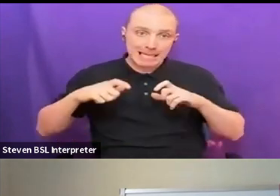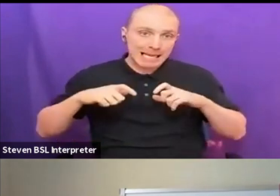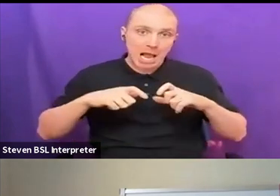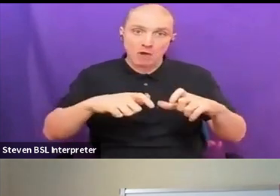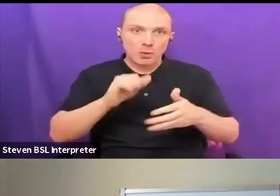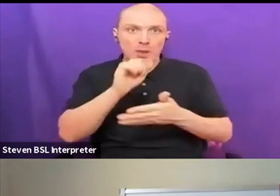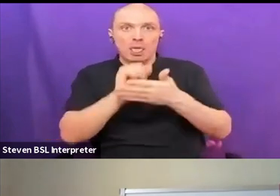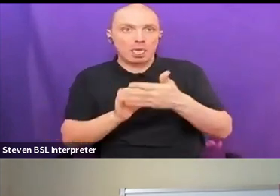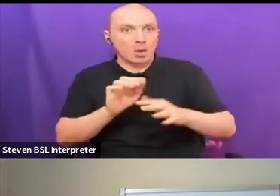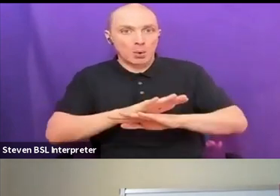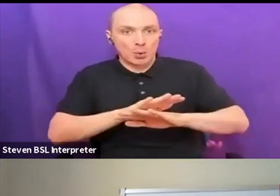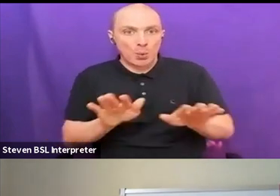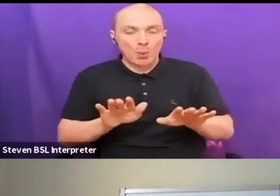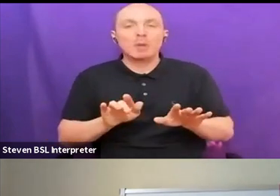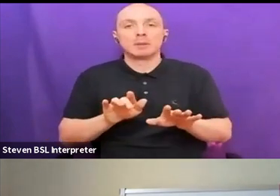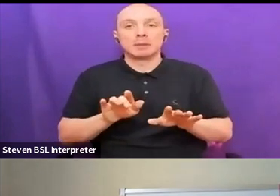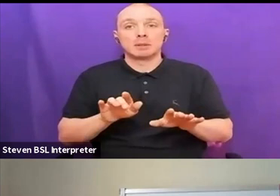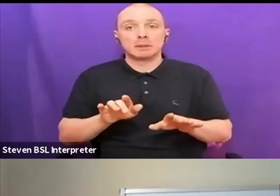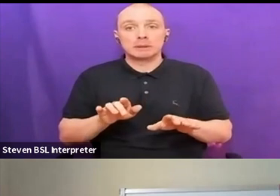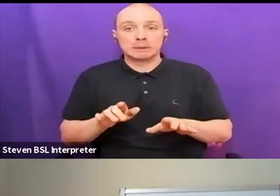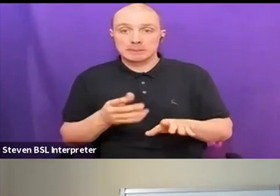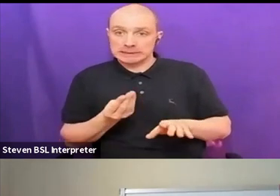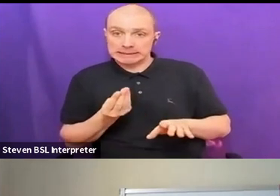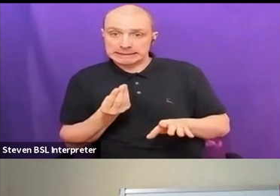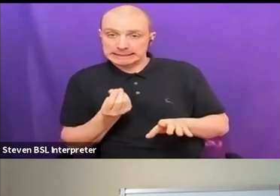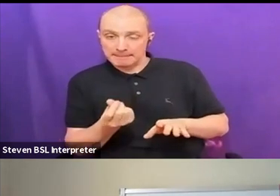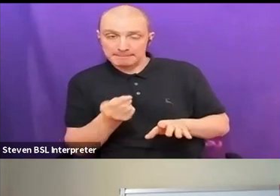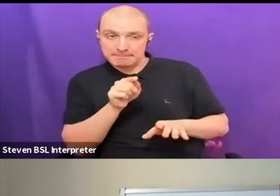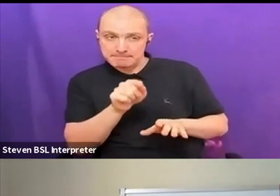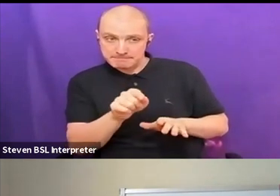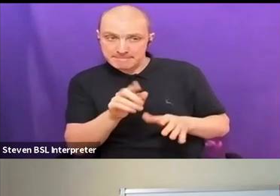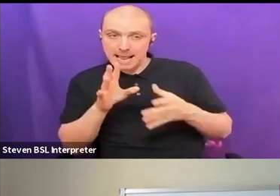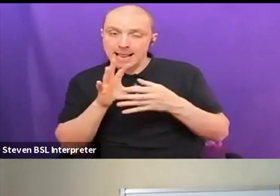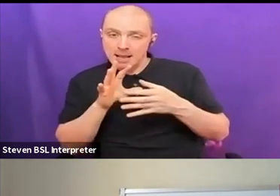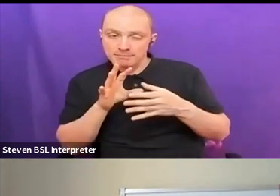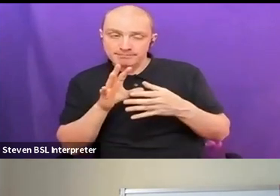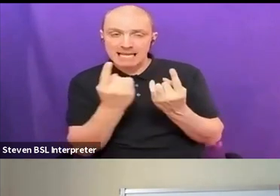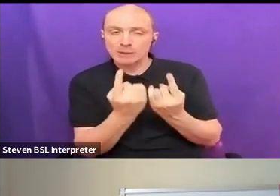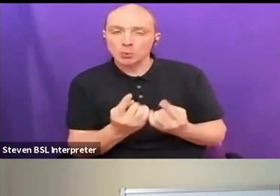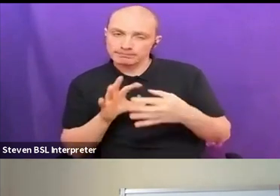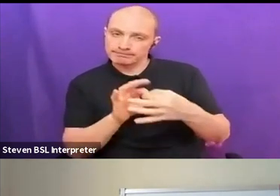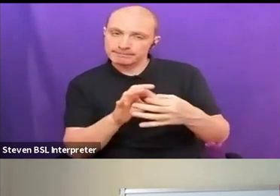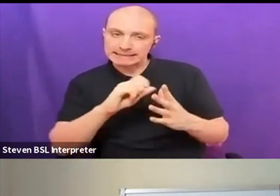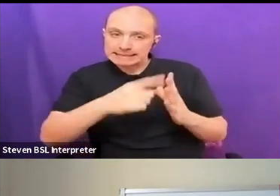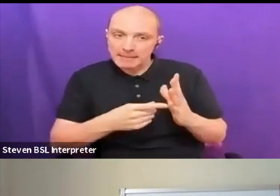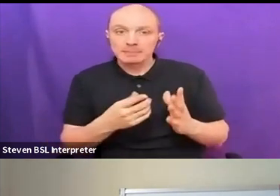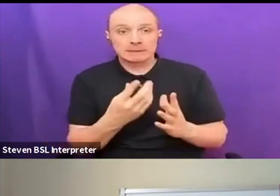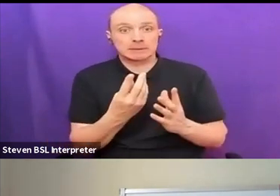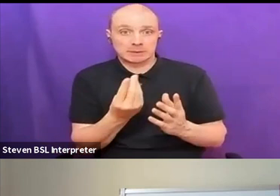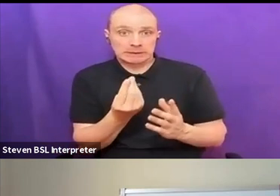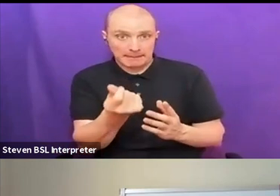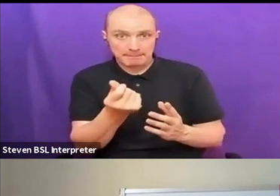of these issues are specific to disabled people, but others have a broader impact. And how do we